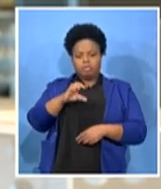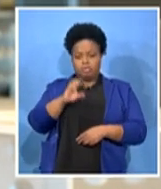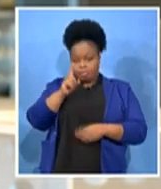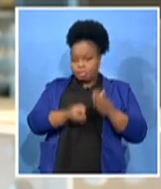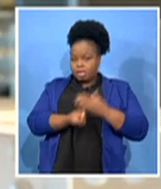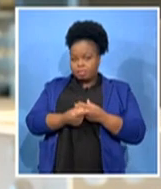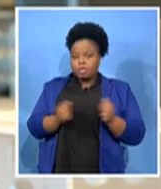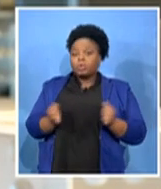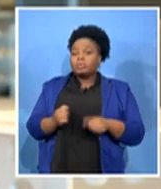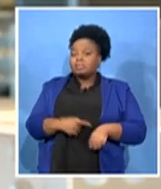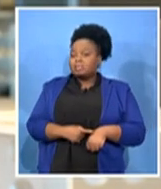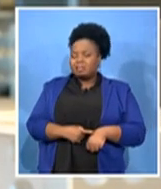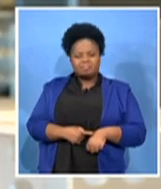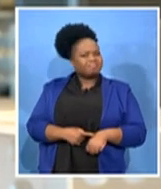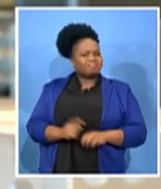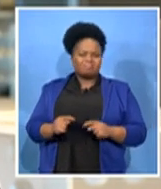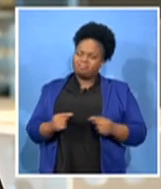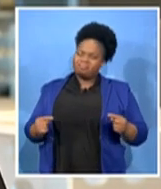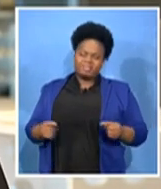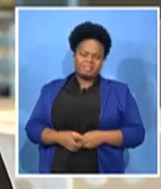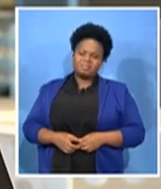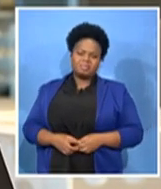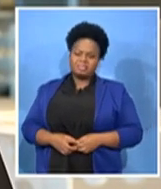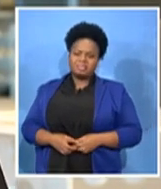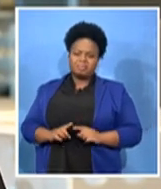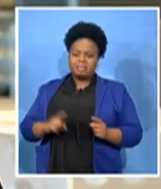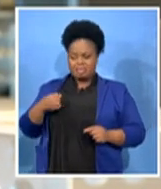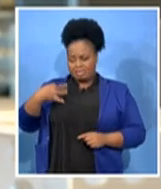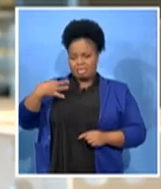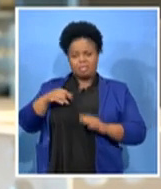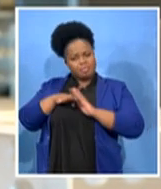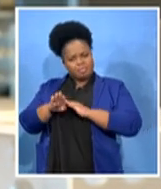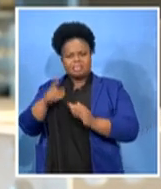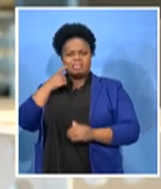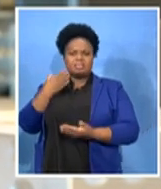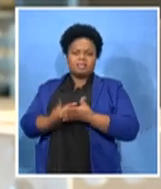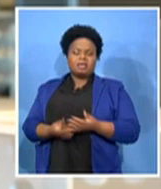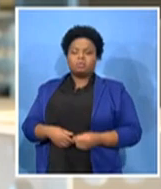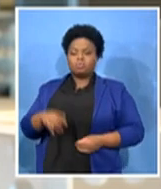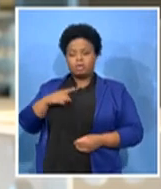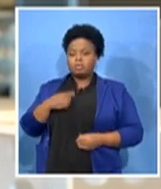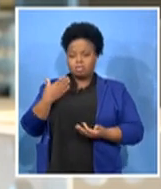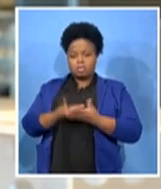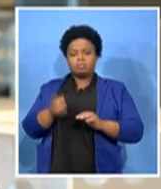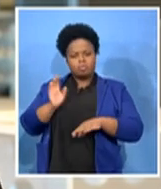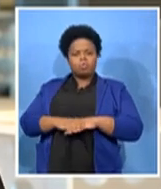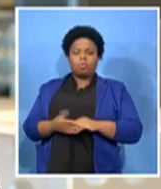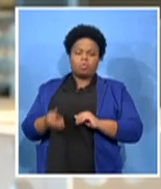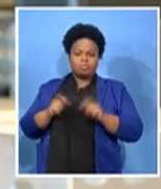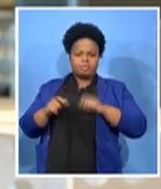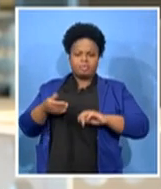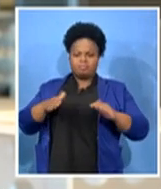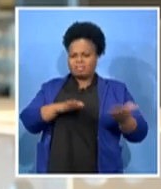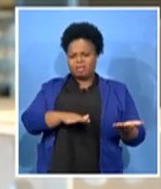the possibility of a third wave. Unfortunately, a third wave could even be deadlier, because it will, if it happens, it will happen in the